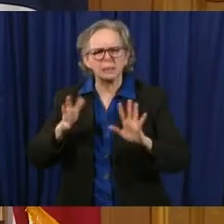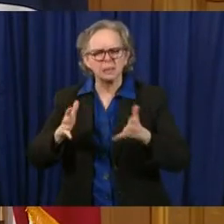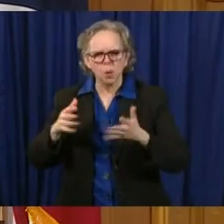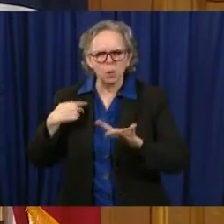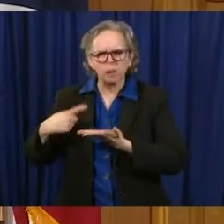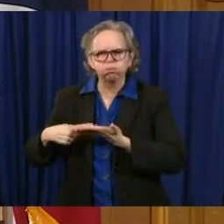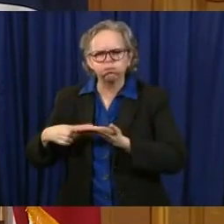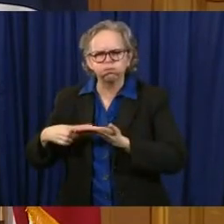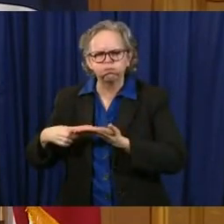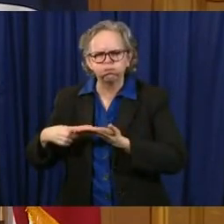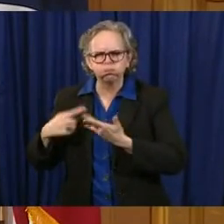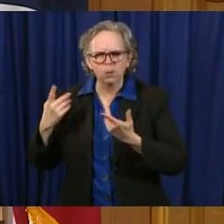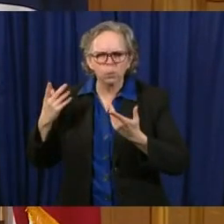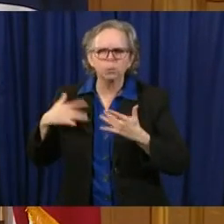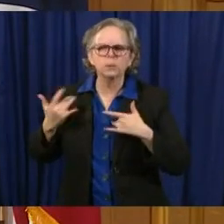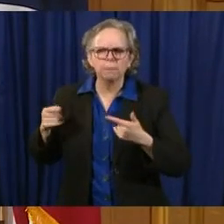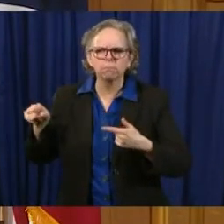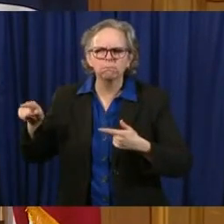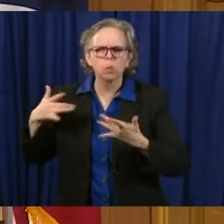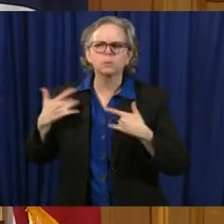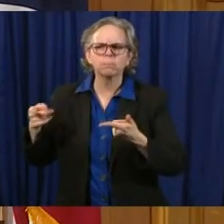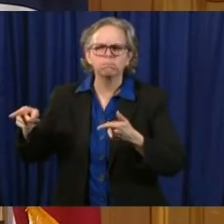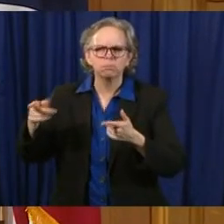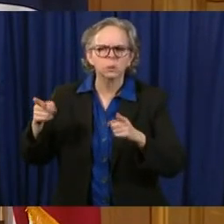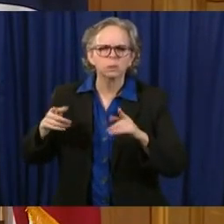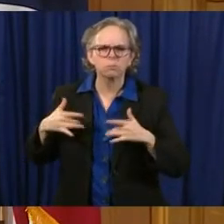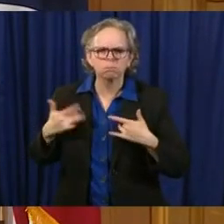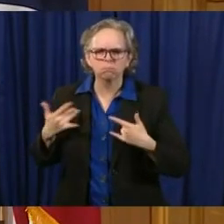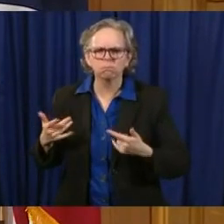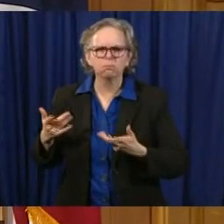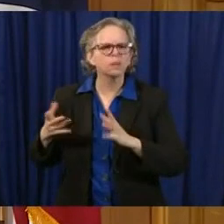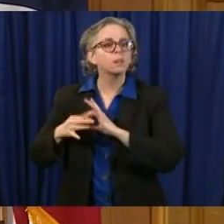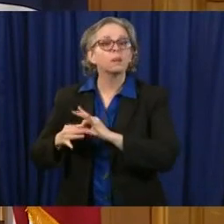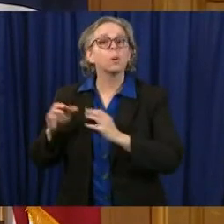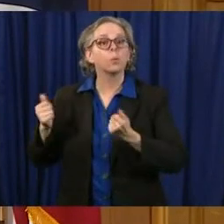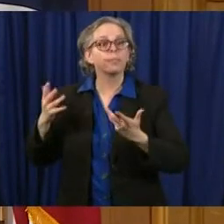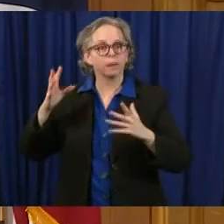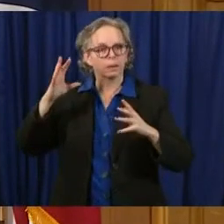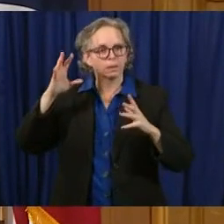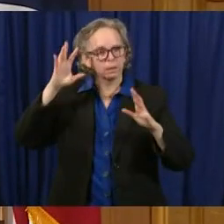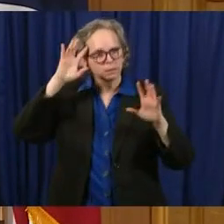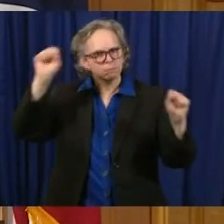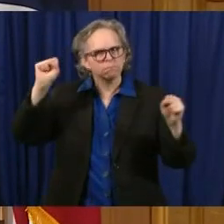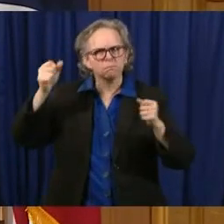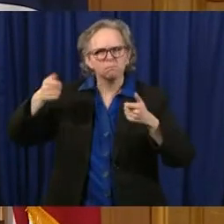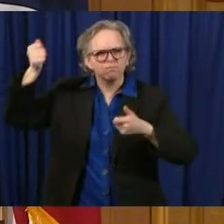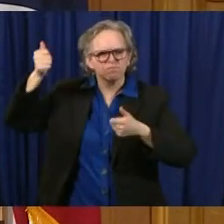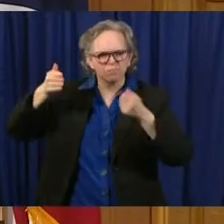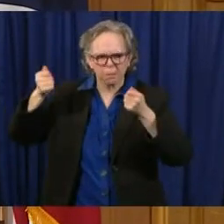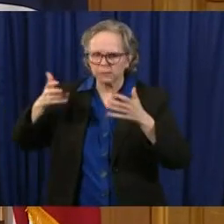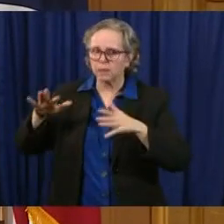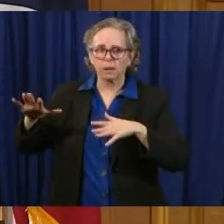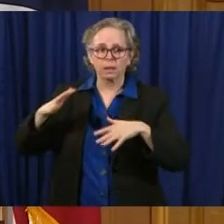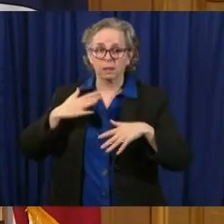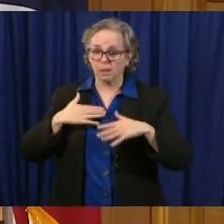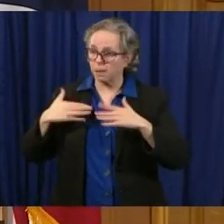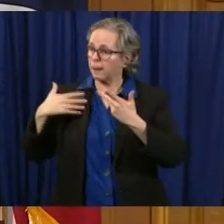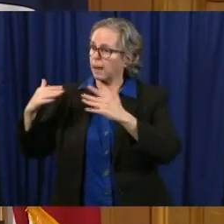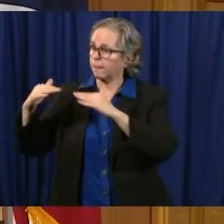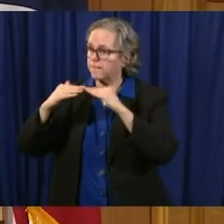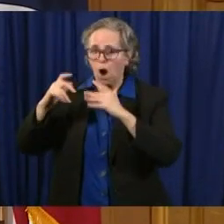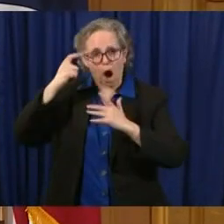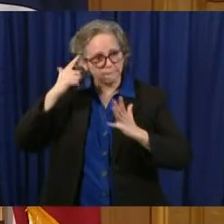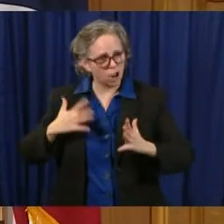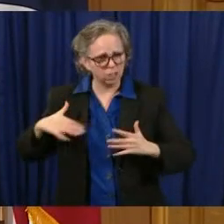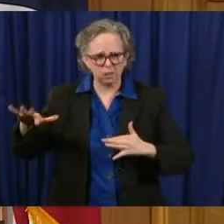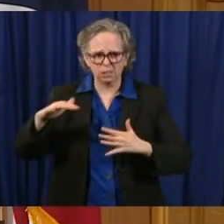with the Trump administration, consultation with my fellow governors. I have a call tonight with a number of governors. I had